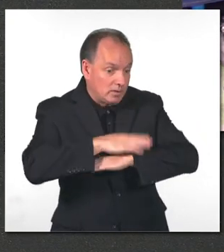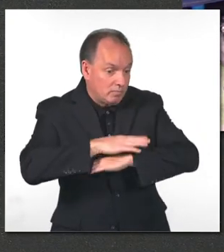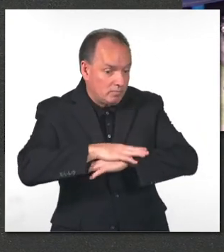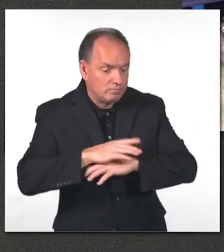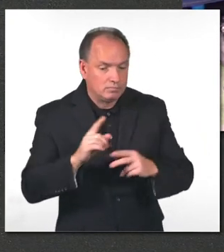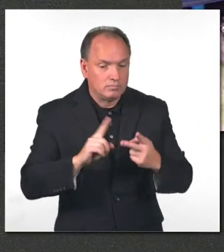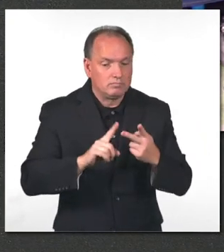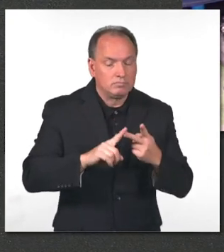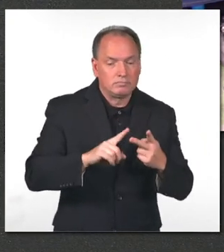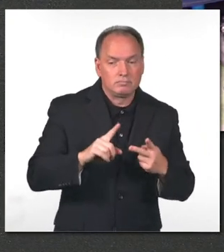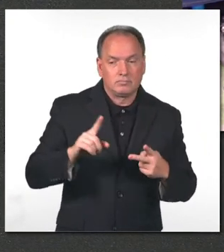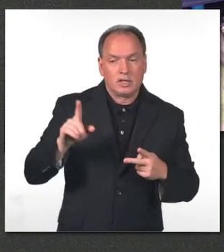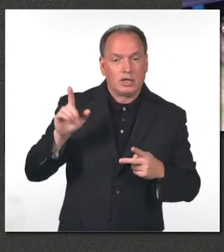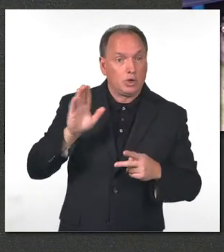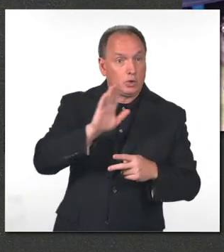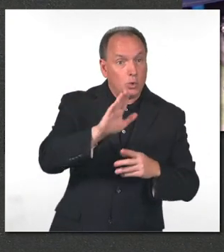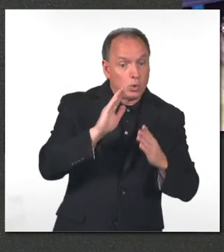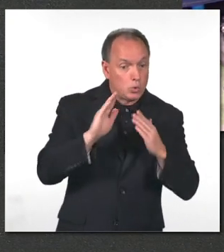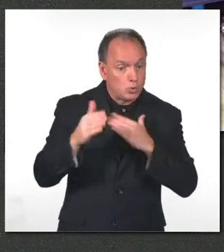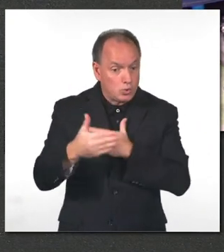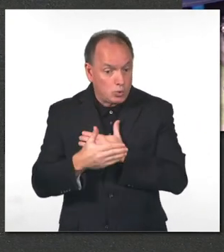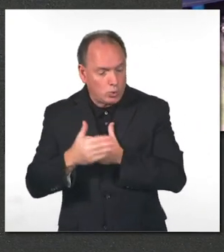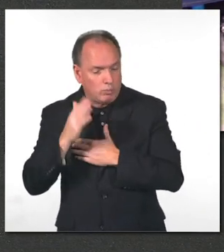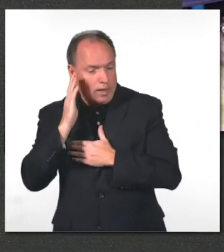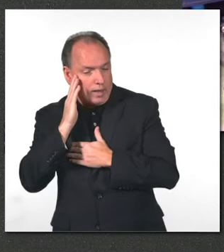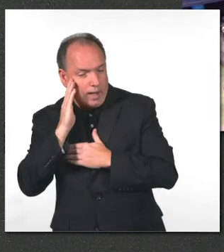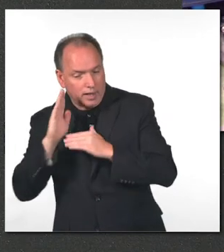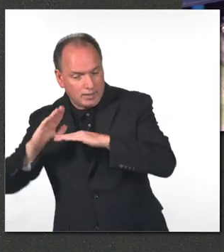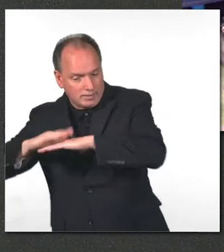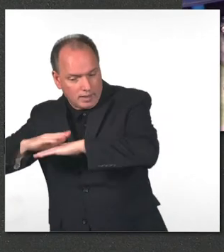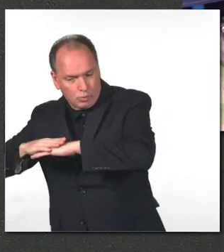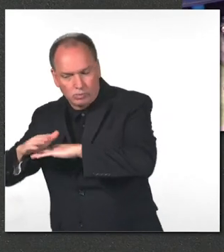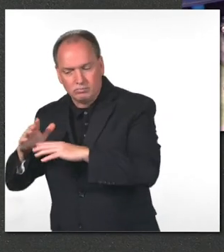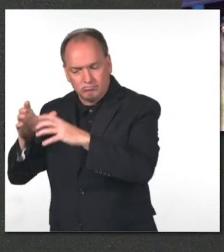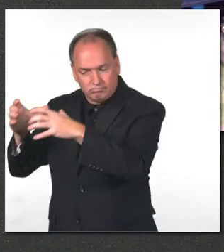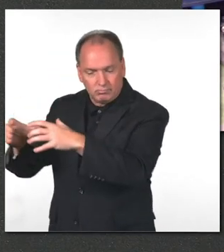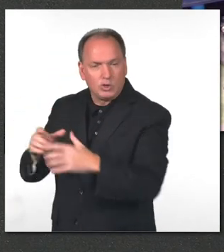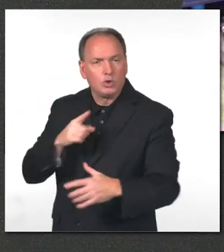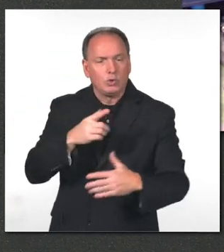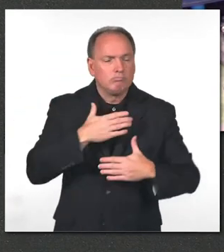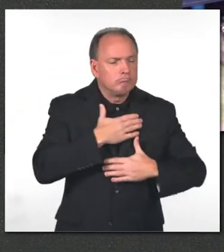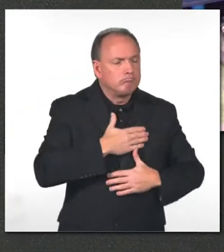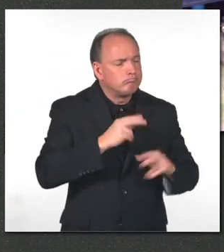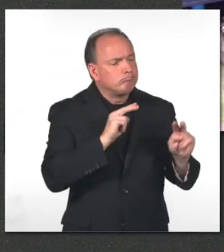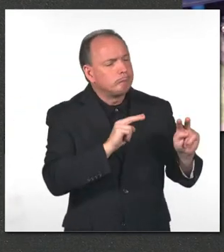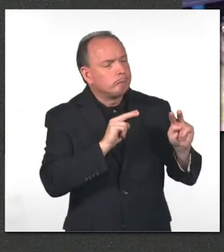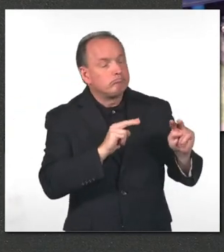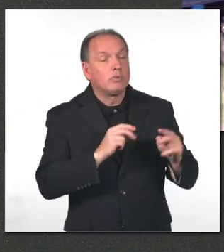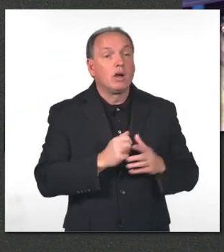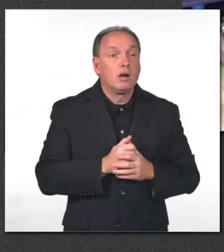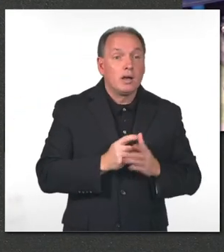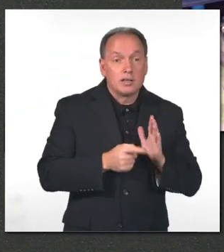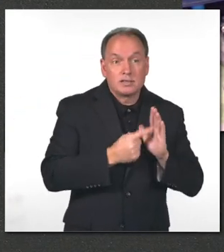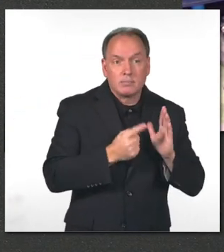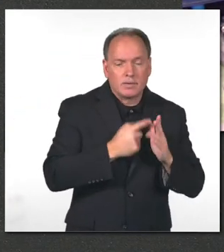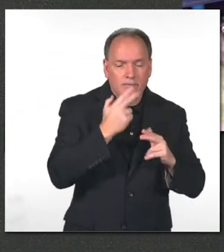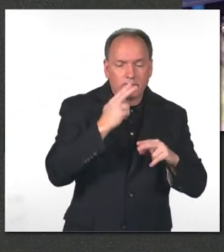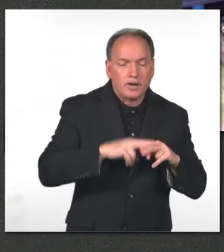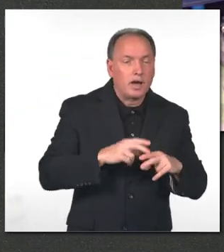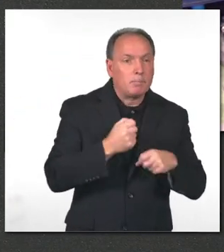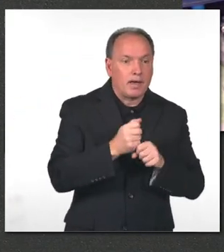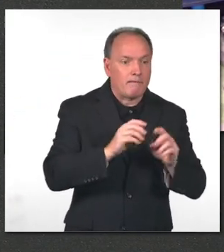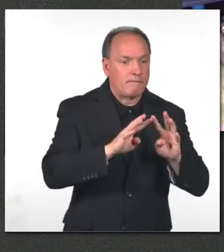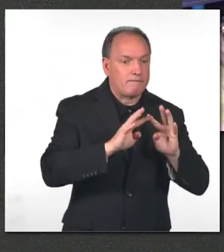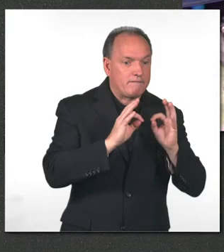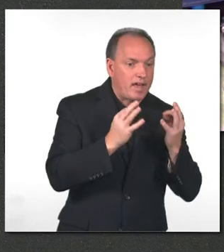want or on a counter or on your nightstand in your bedroom. Somewhere where you can enjoy your snow bunnies. Sometimes it's fun to make your whole